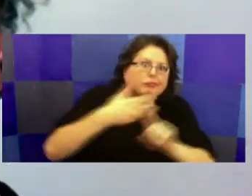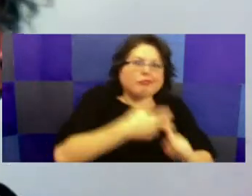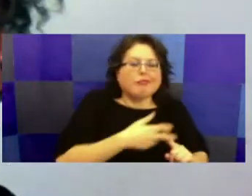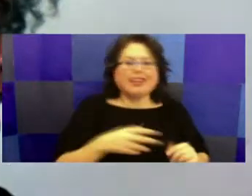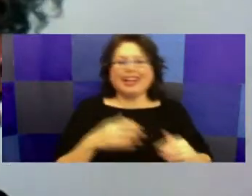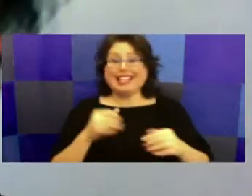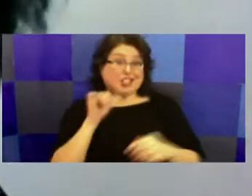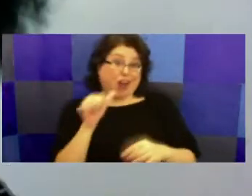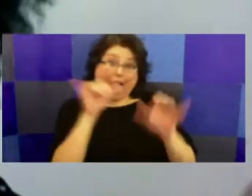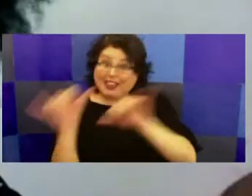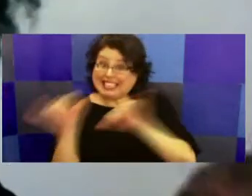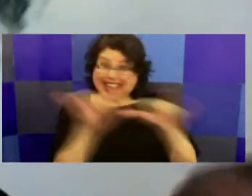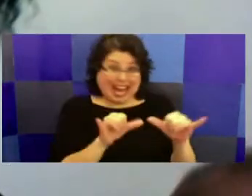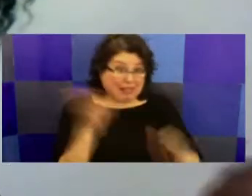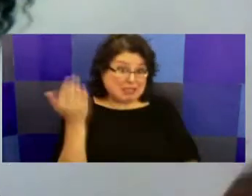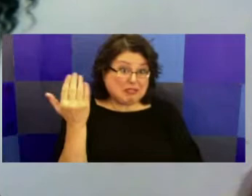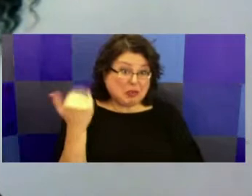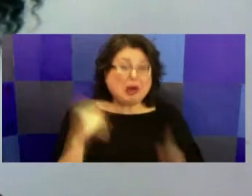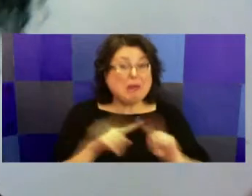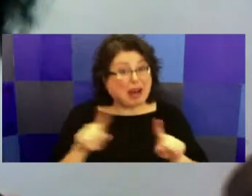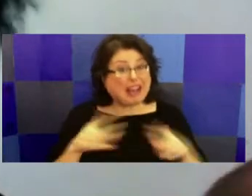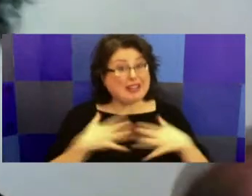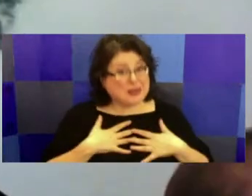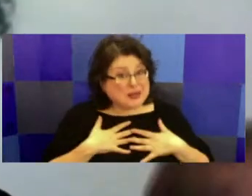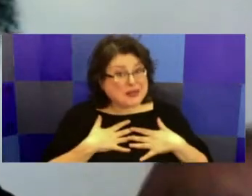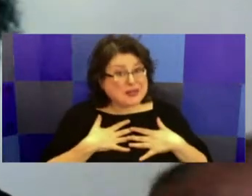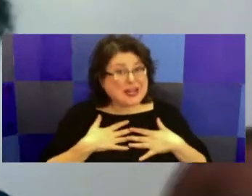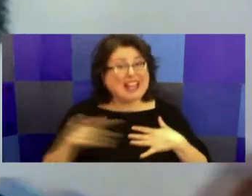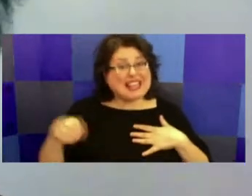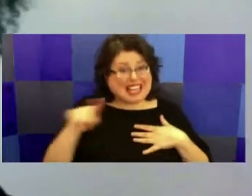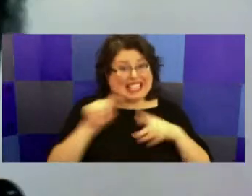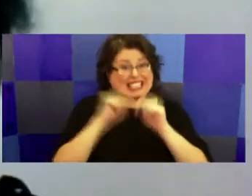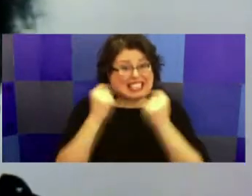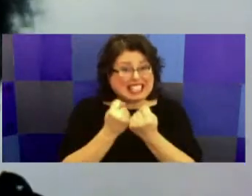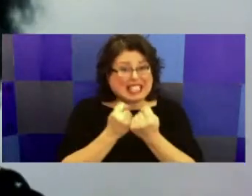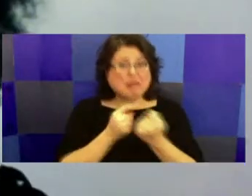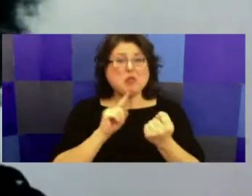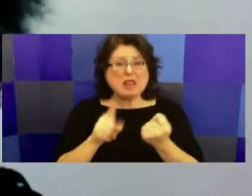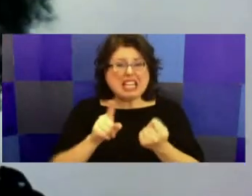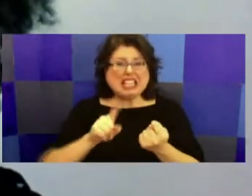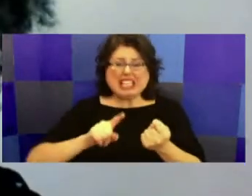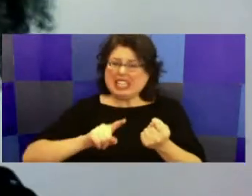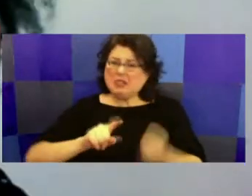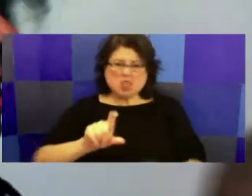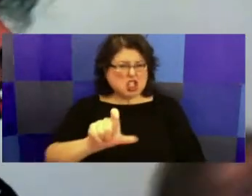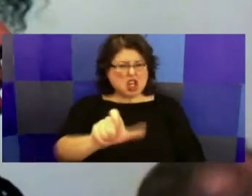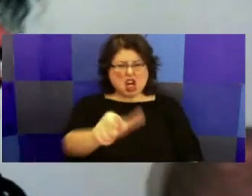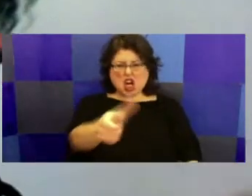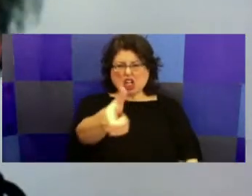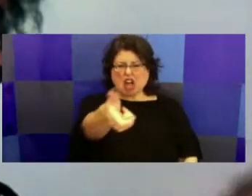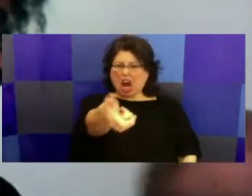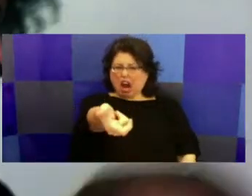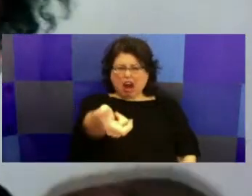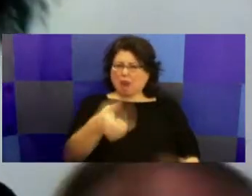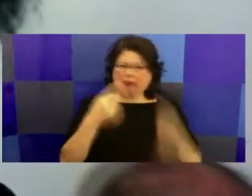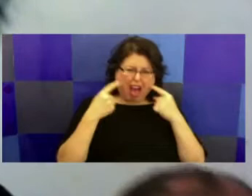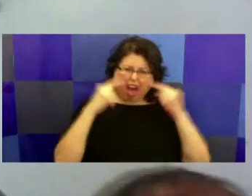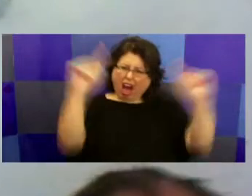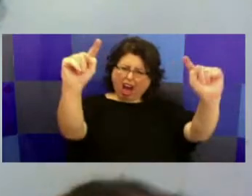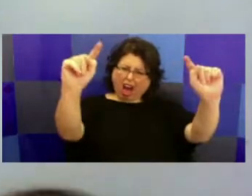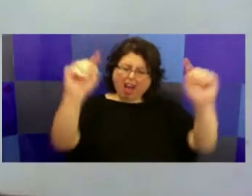been, I gotta say, not only have they stepped up, but they have turned everything up a notch. And so I am